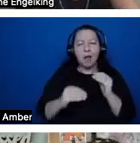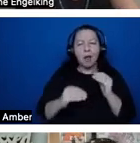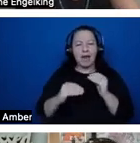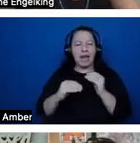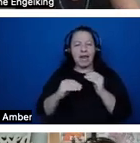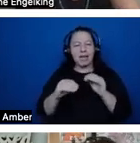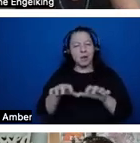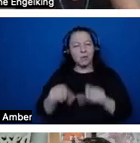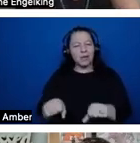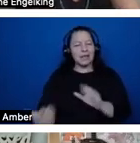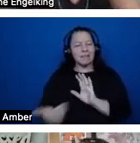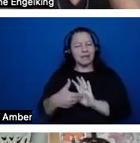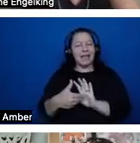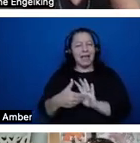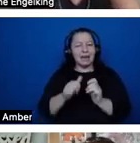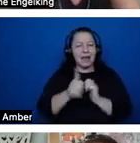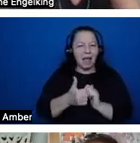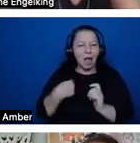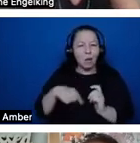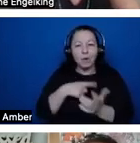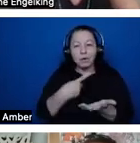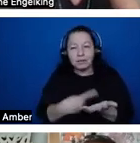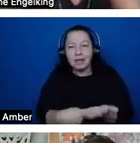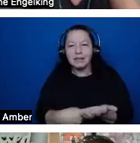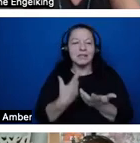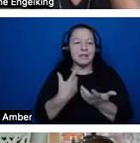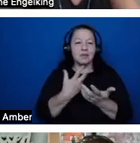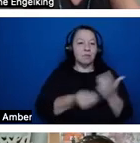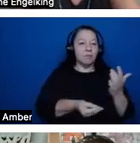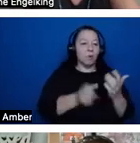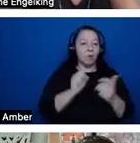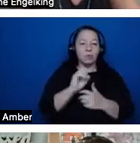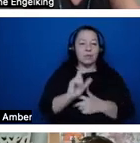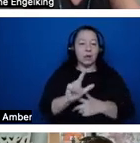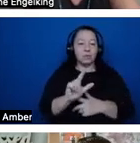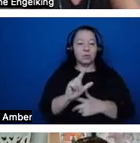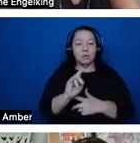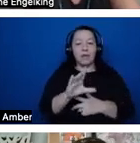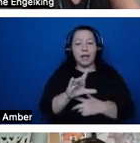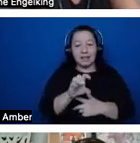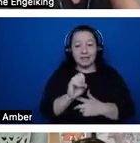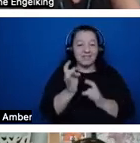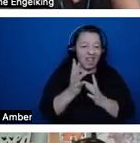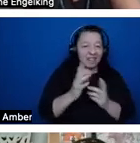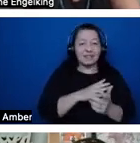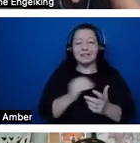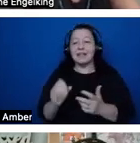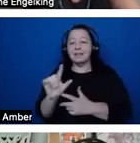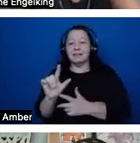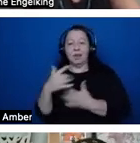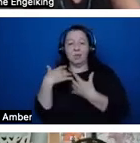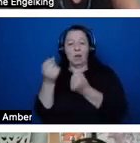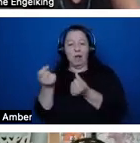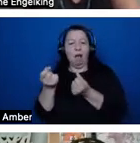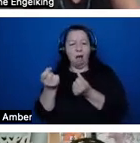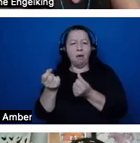about those intersections of sexual violence and sexual health within our Indigenous communities. And what are some of those things